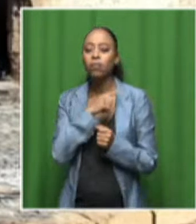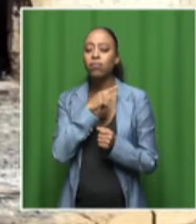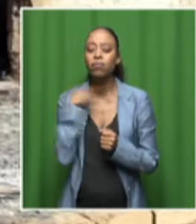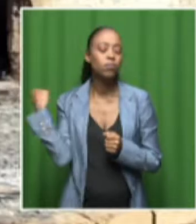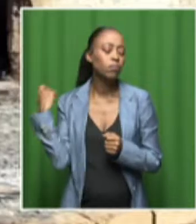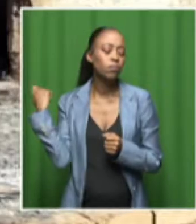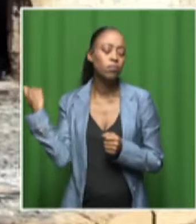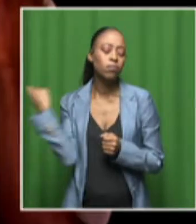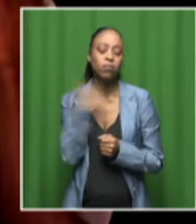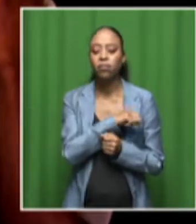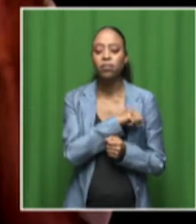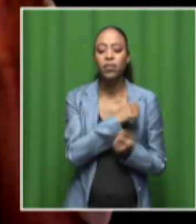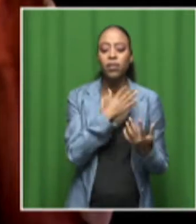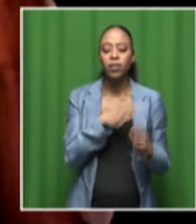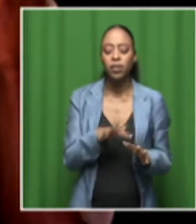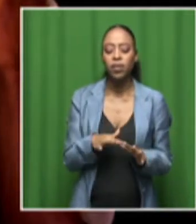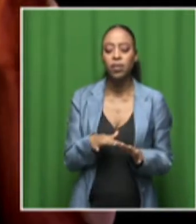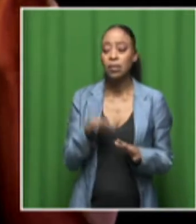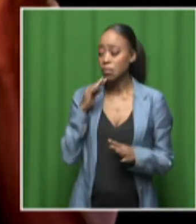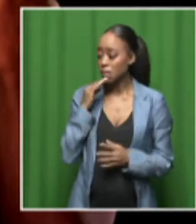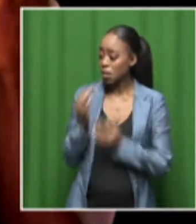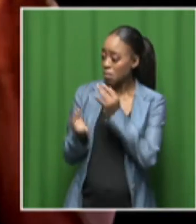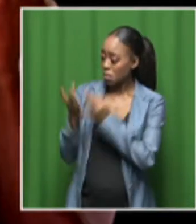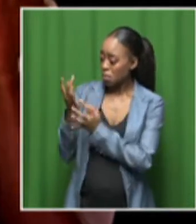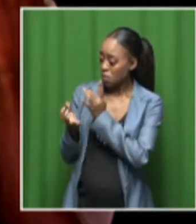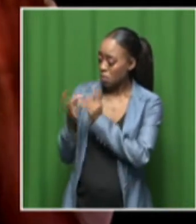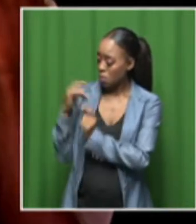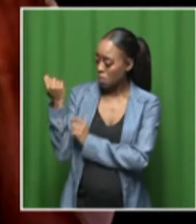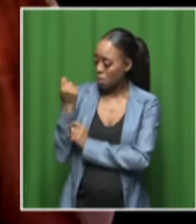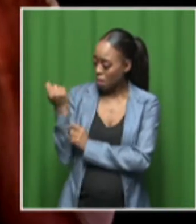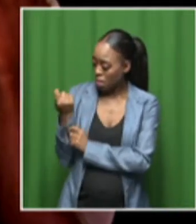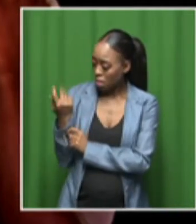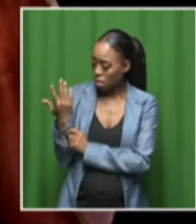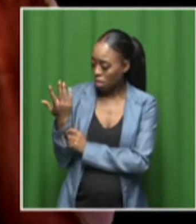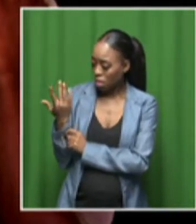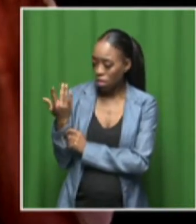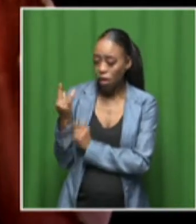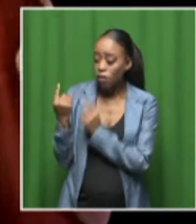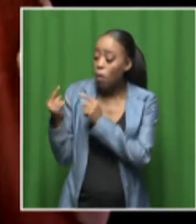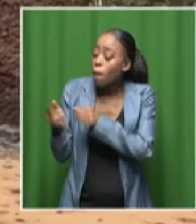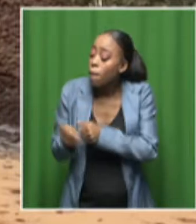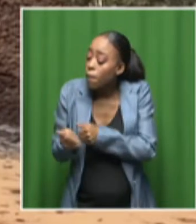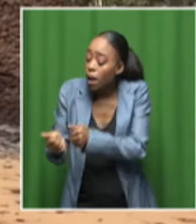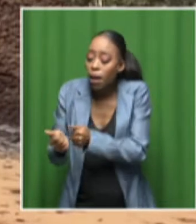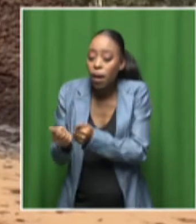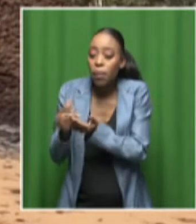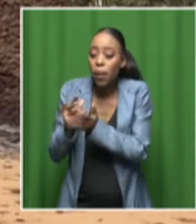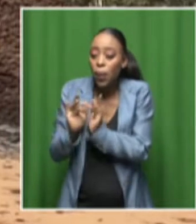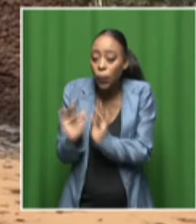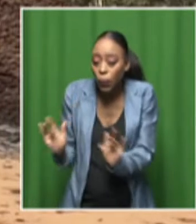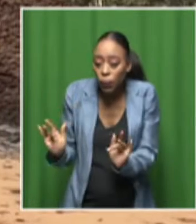they burn the village down? So if you go back there now, there's nothing.